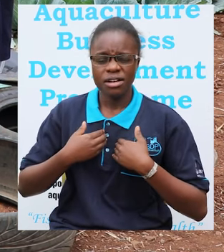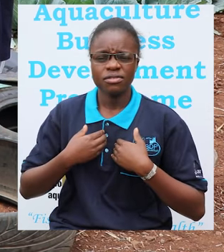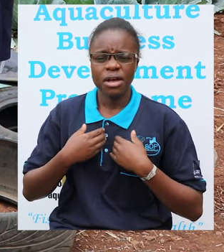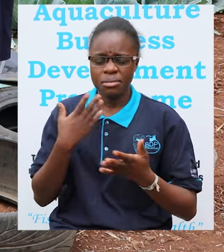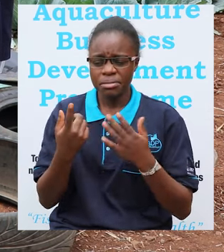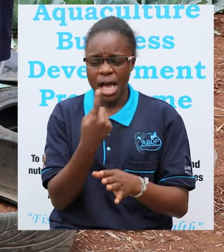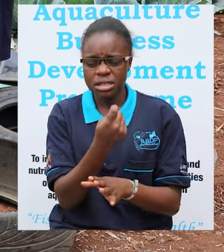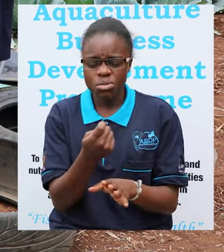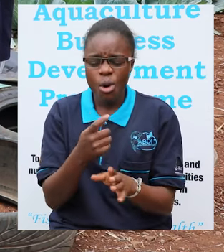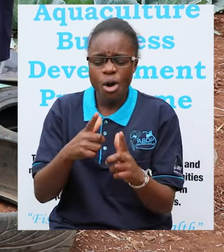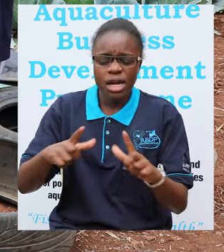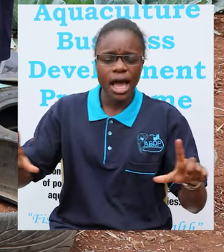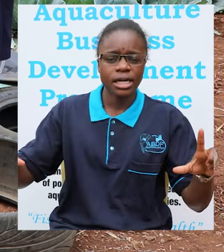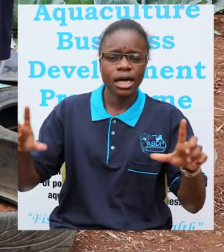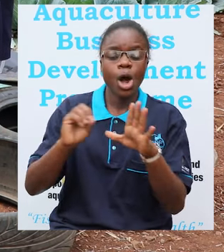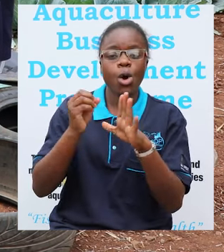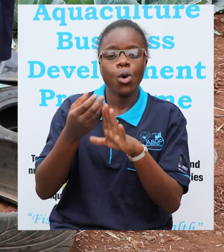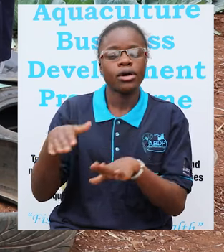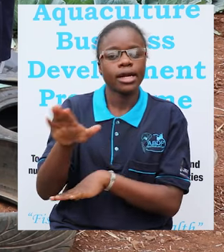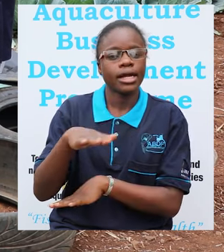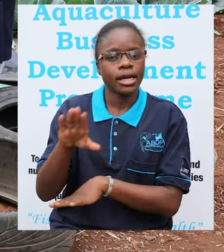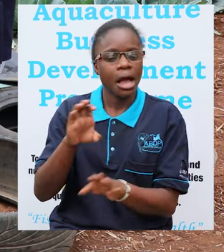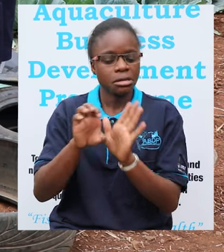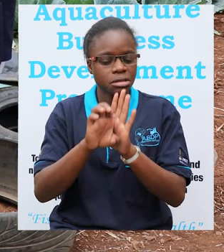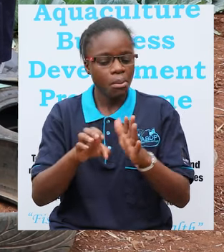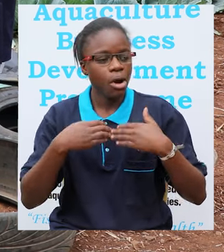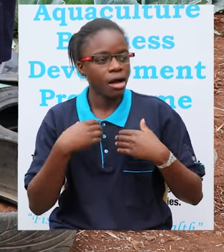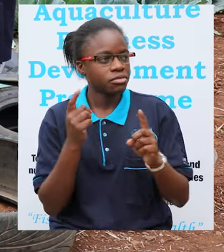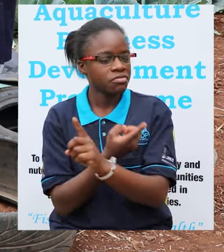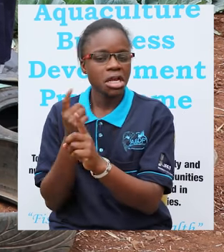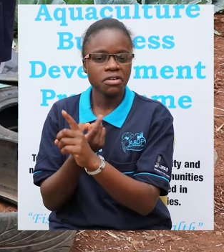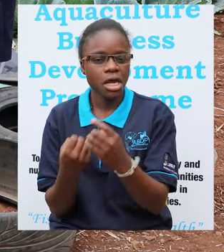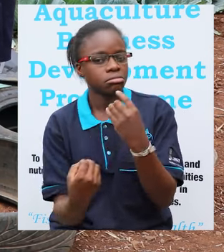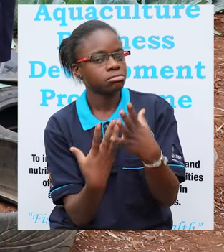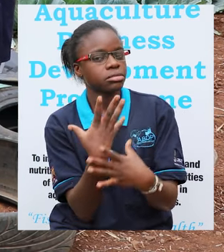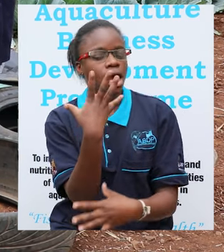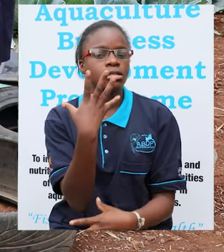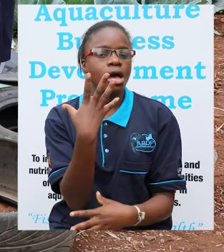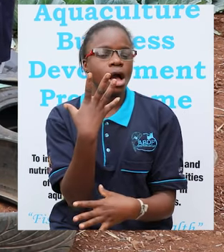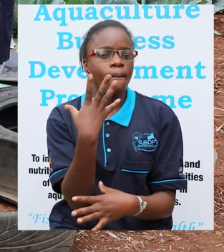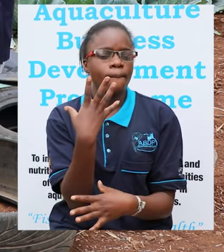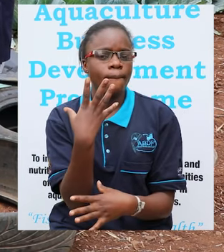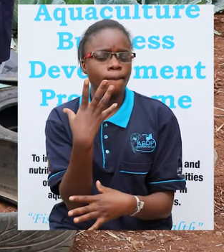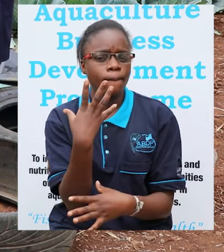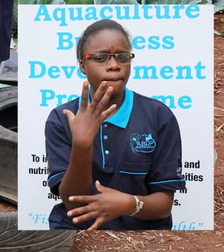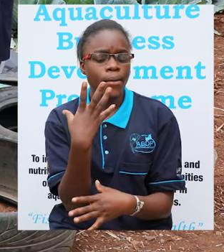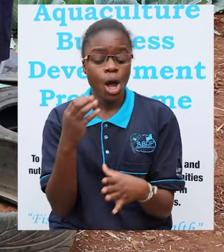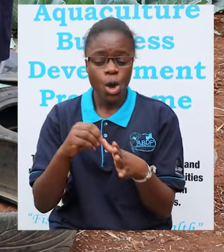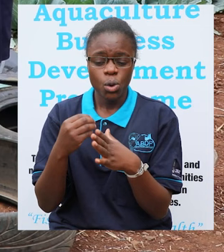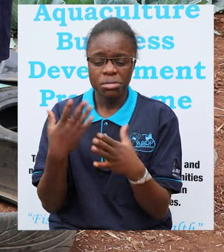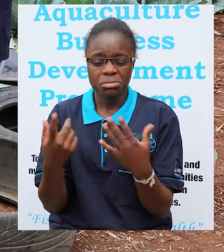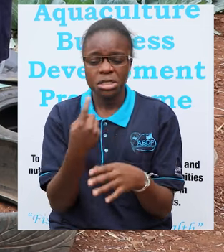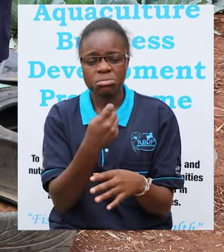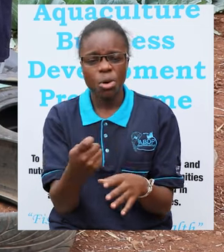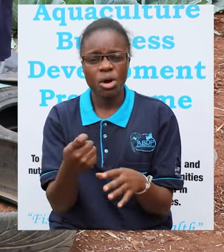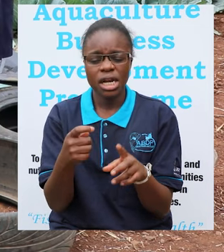limited space or you have limited land, like in areas where we have plantations and very little